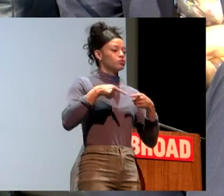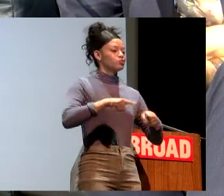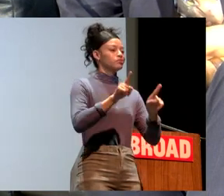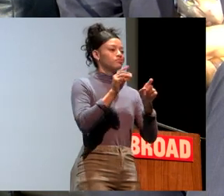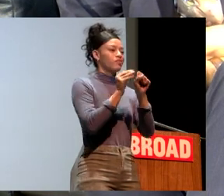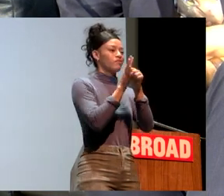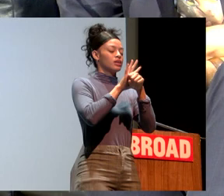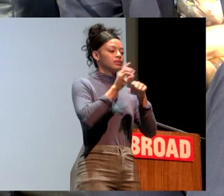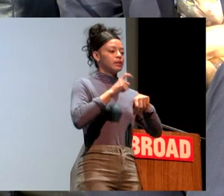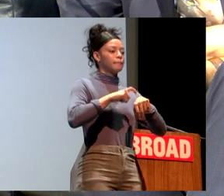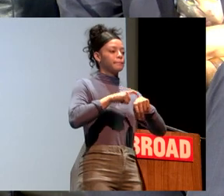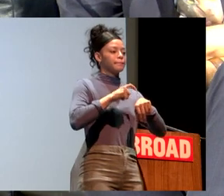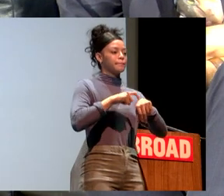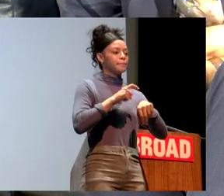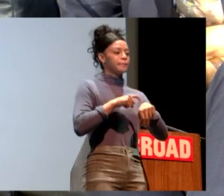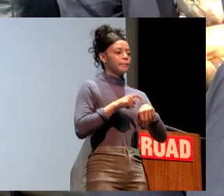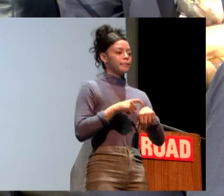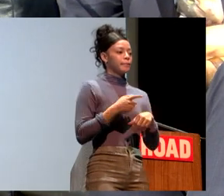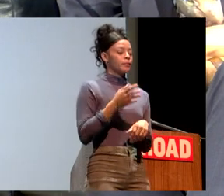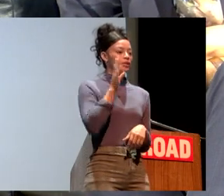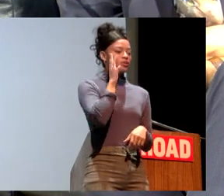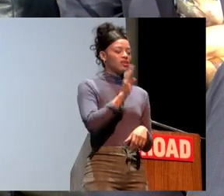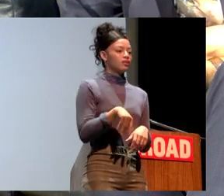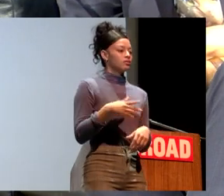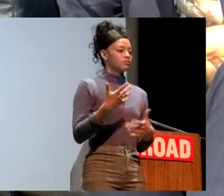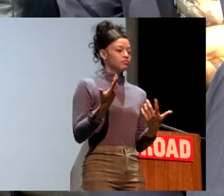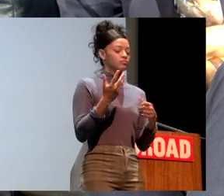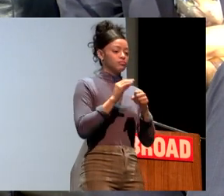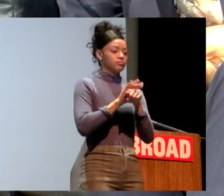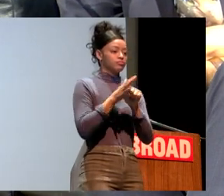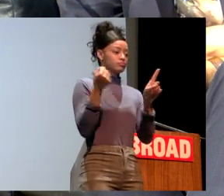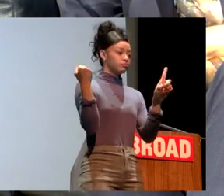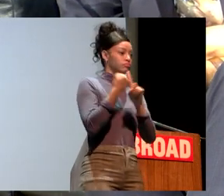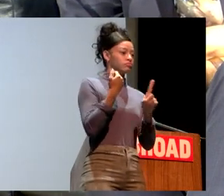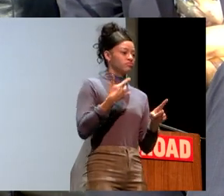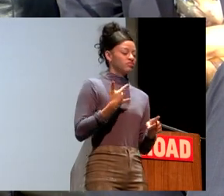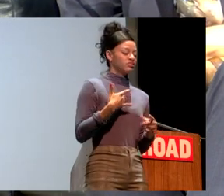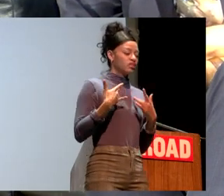people who wrote stuff about that, not me. So it's very important. And what he said about